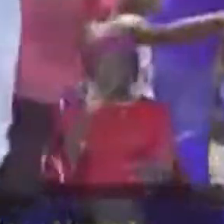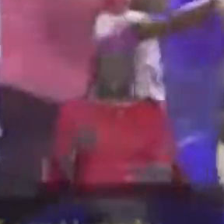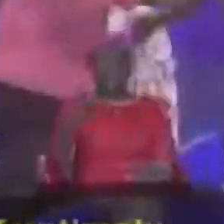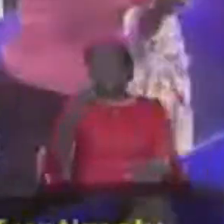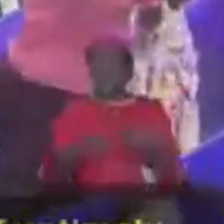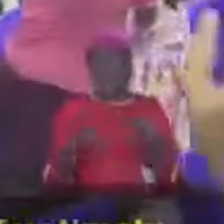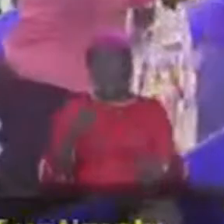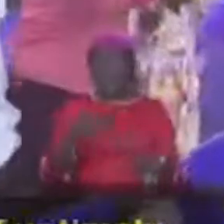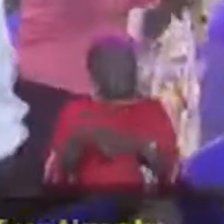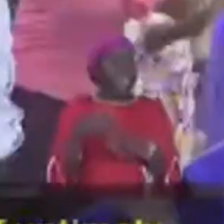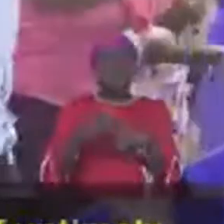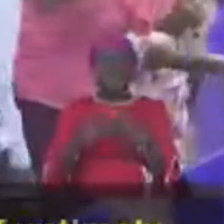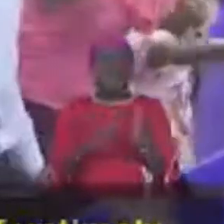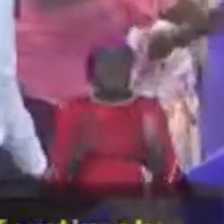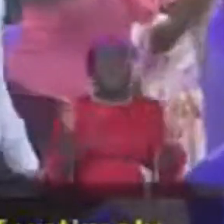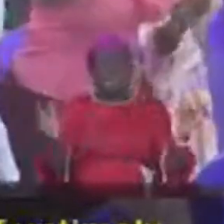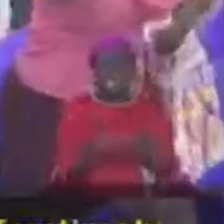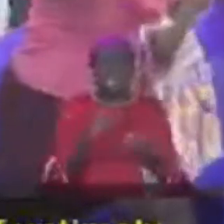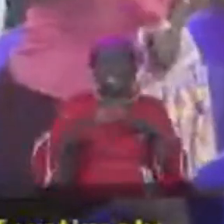Number 2. Number 3.